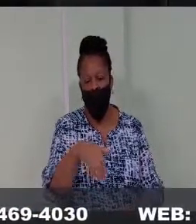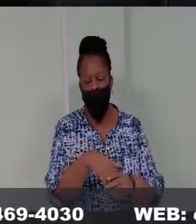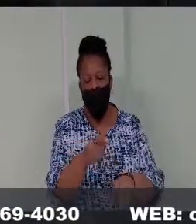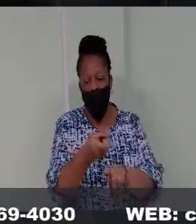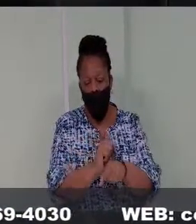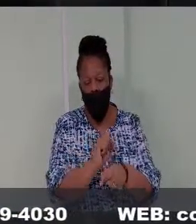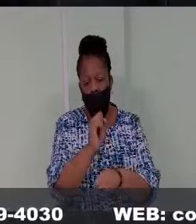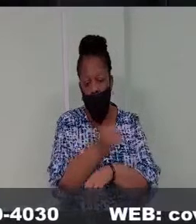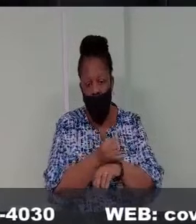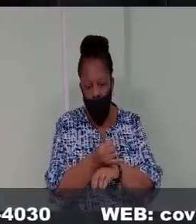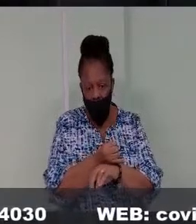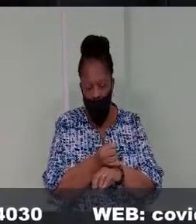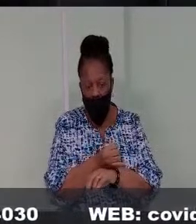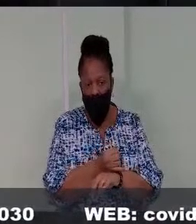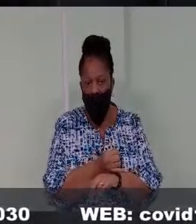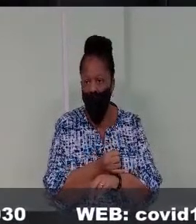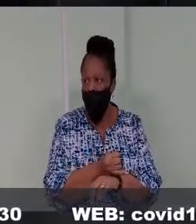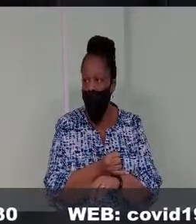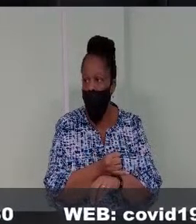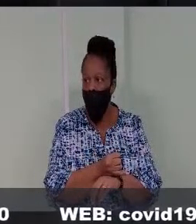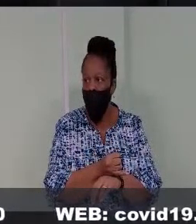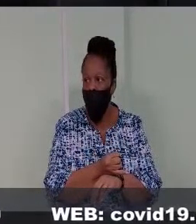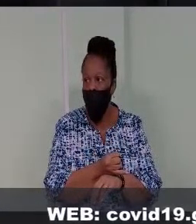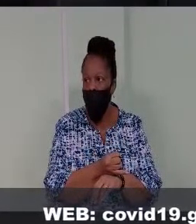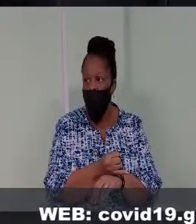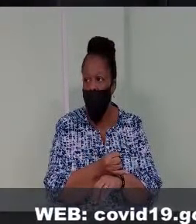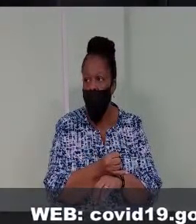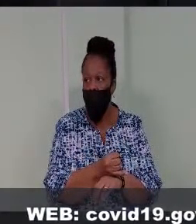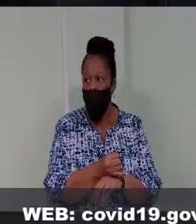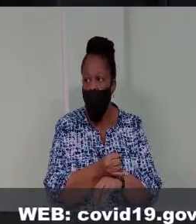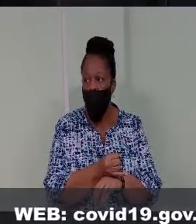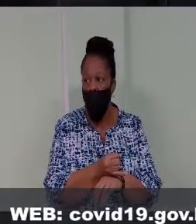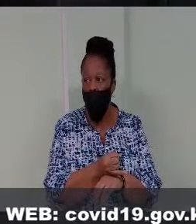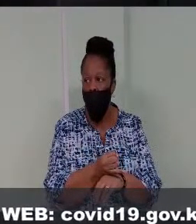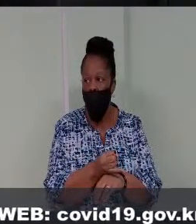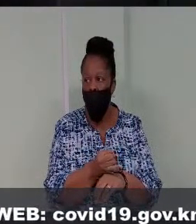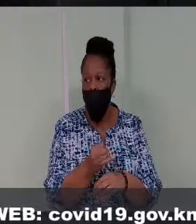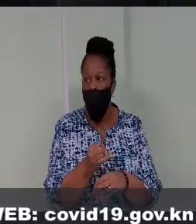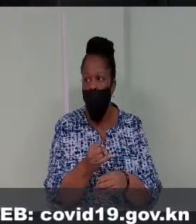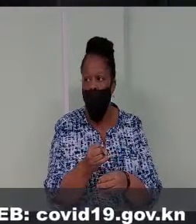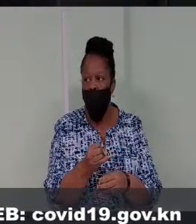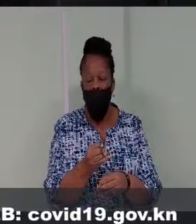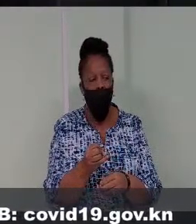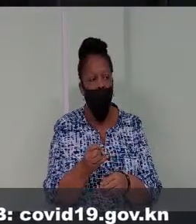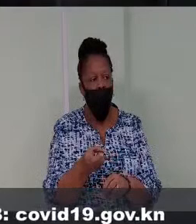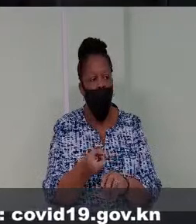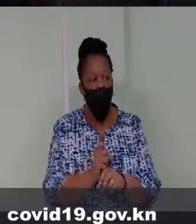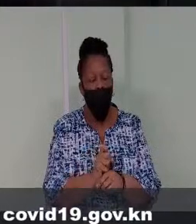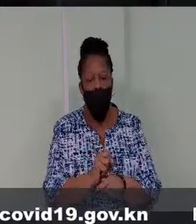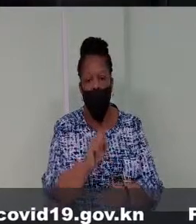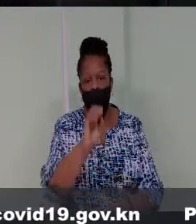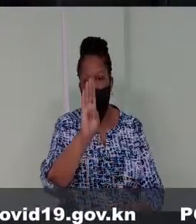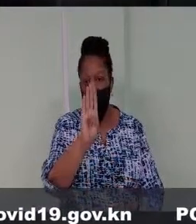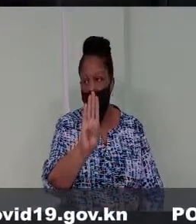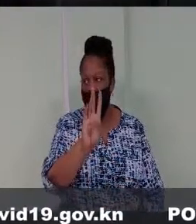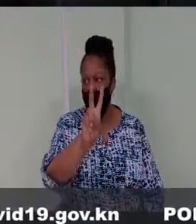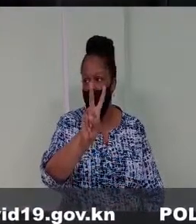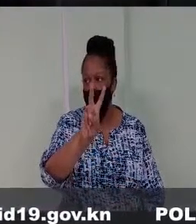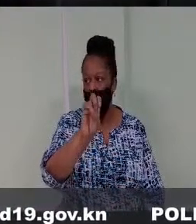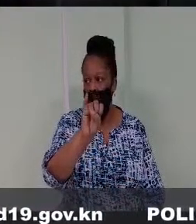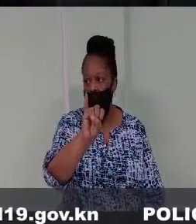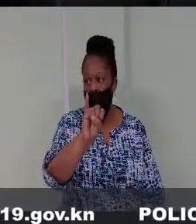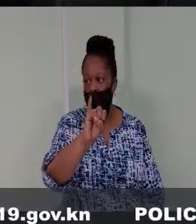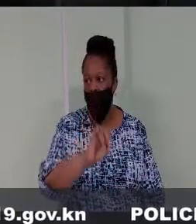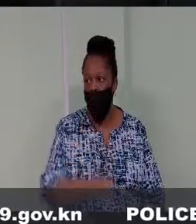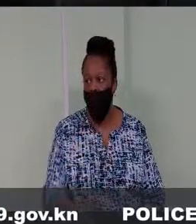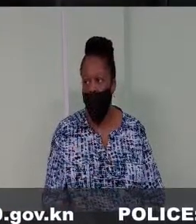person wants to know if there will be travel from the British Virgin Islands, being that the British Virgin Islands